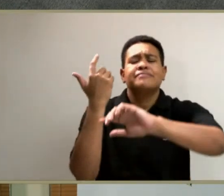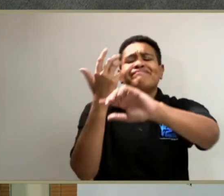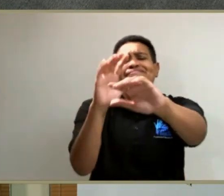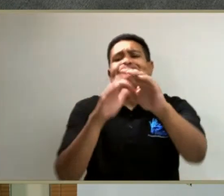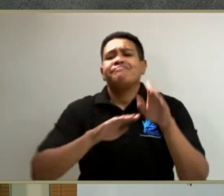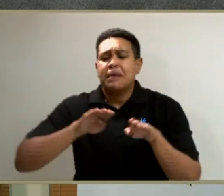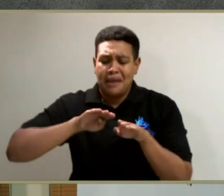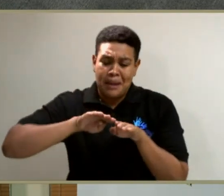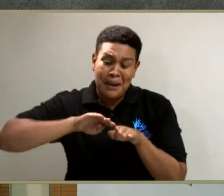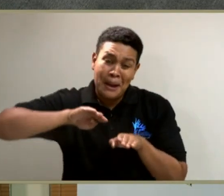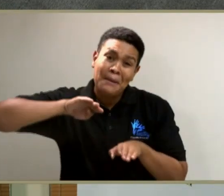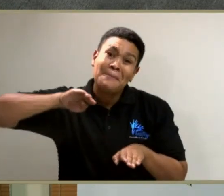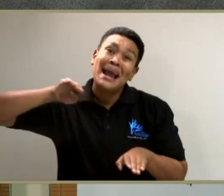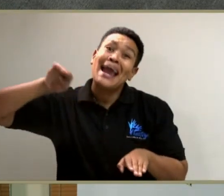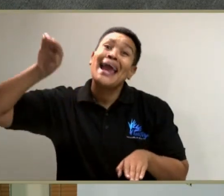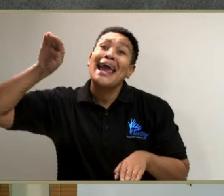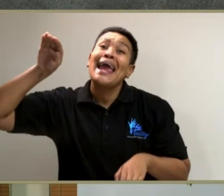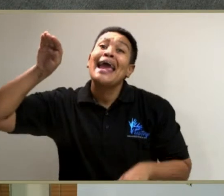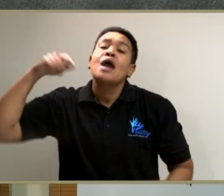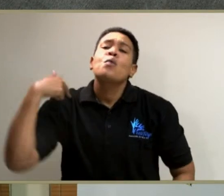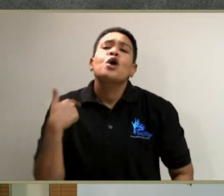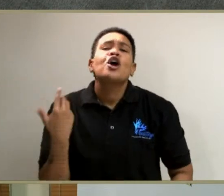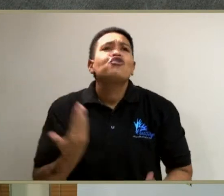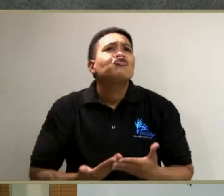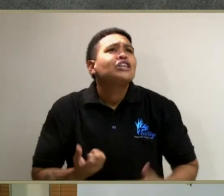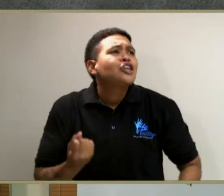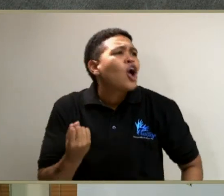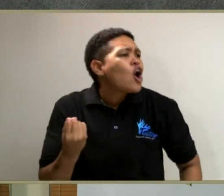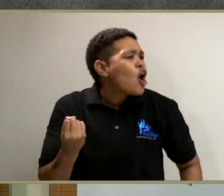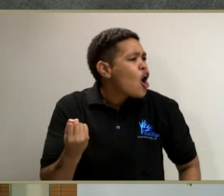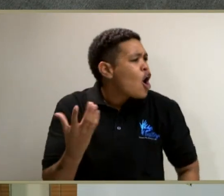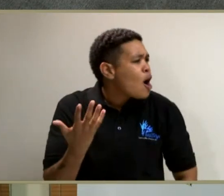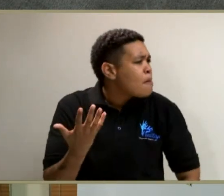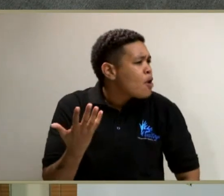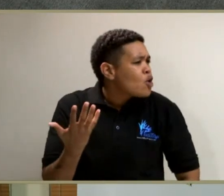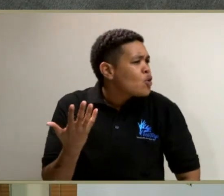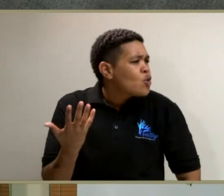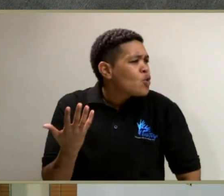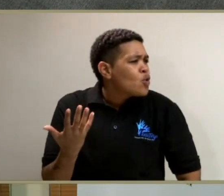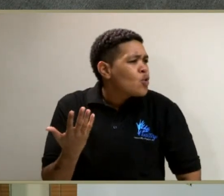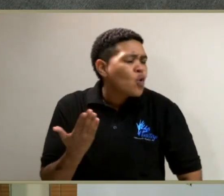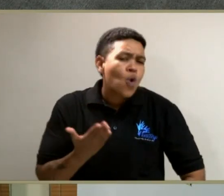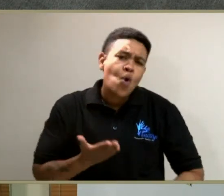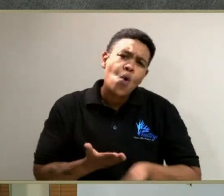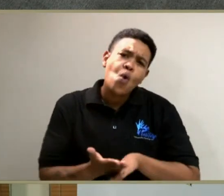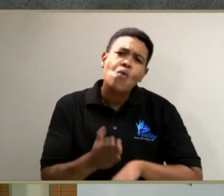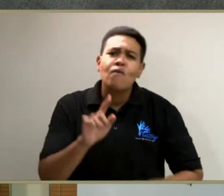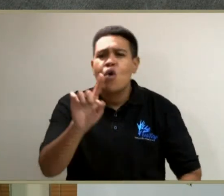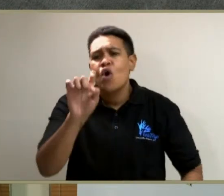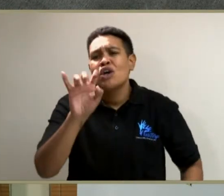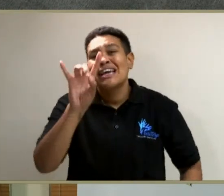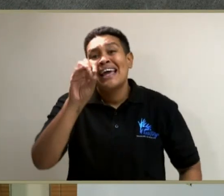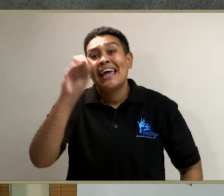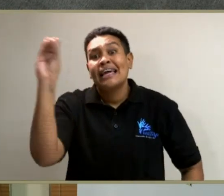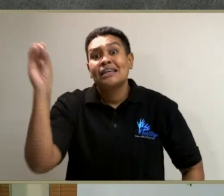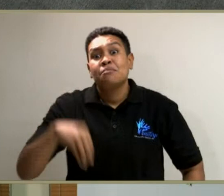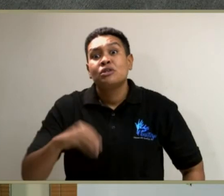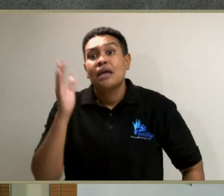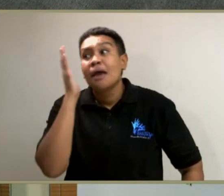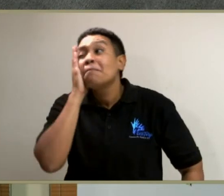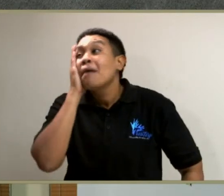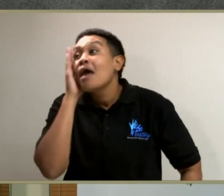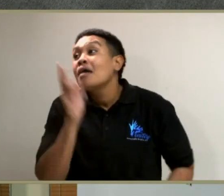last peak, we would have gone up to over 150, almost 180% bed